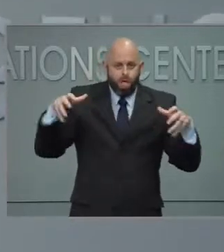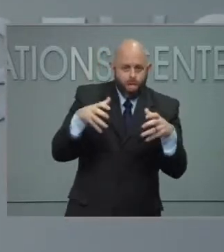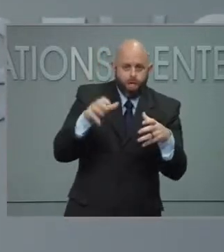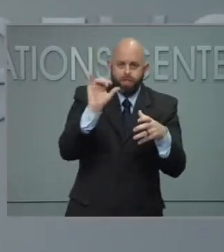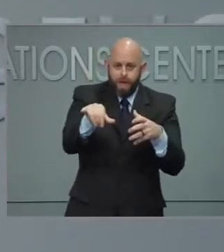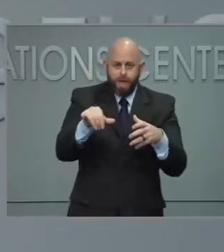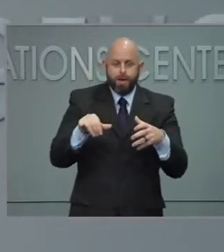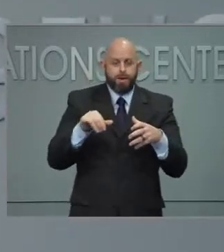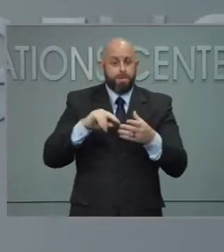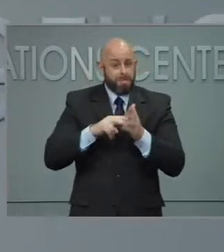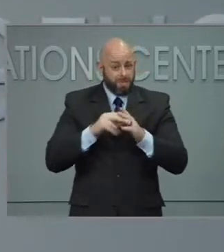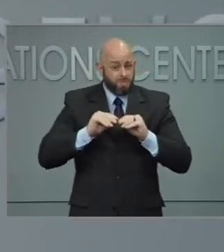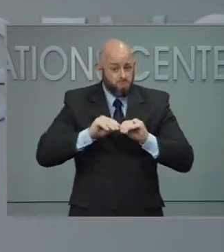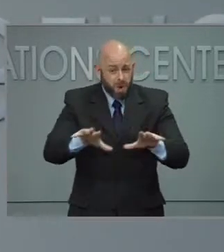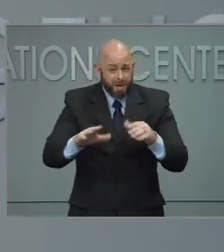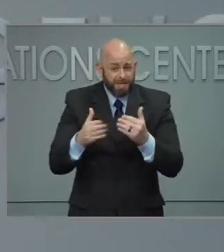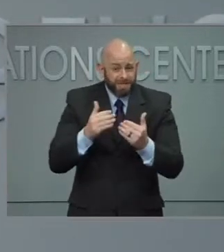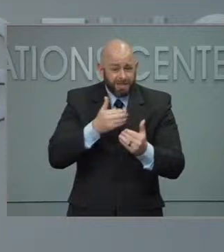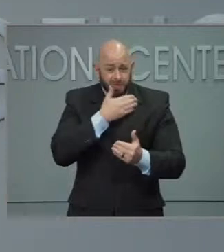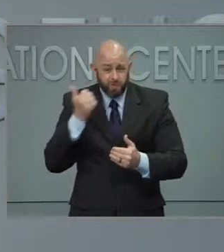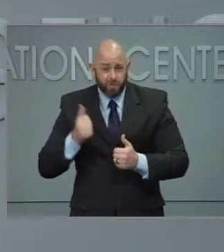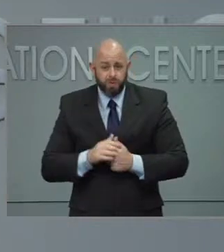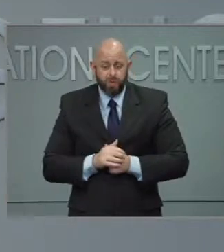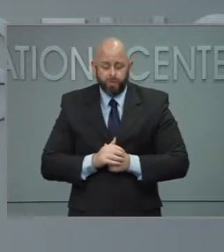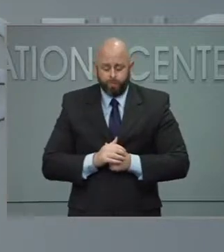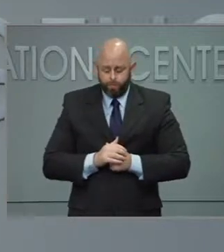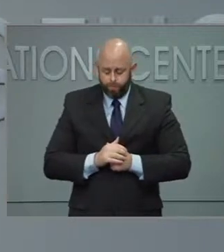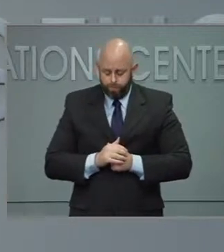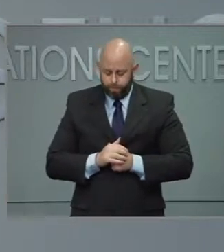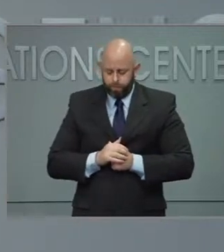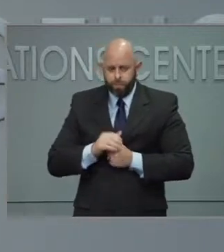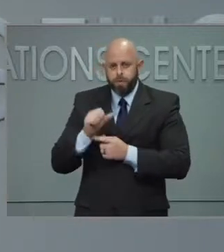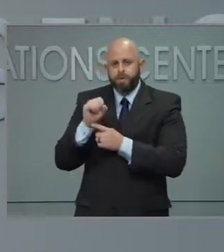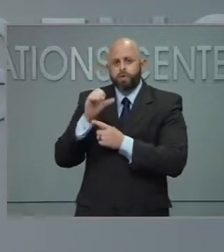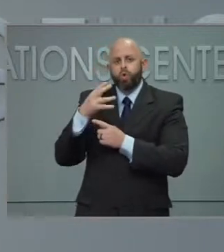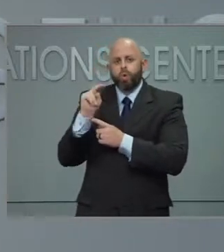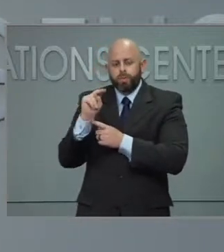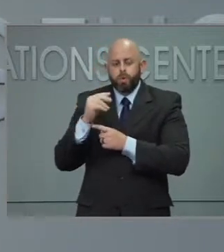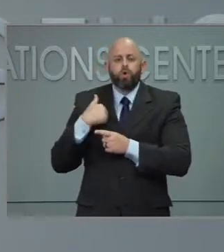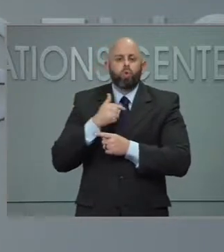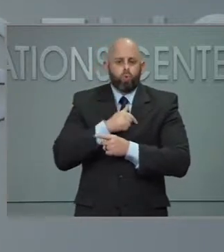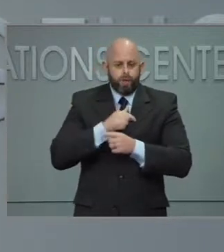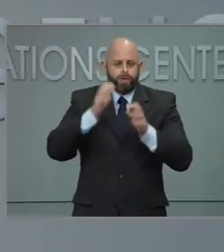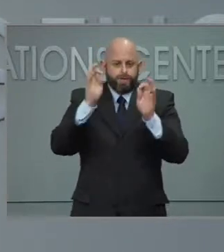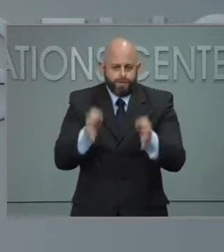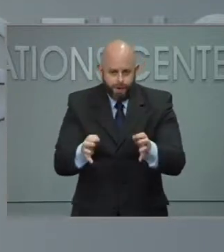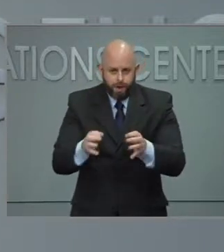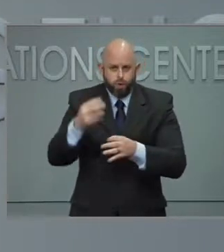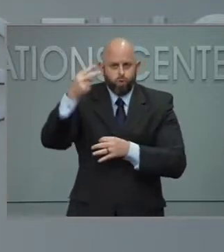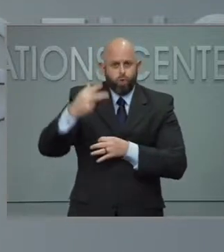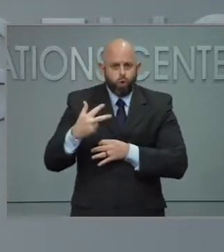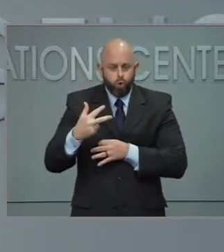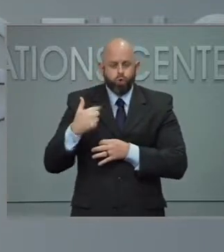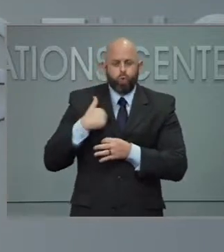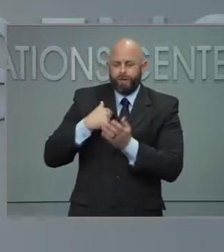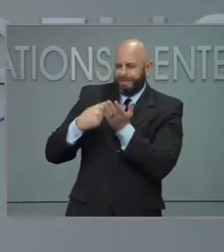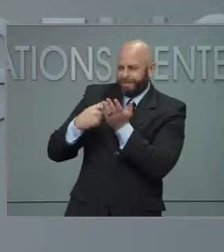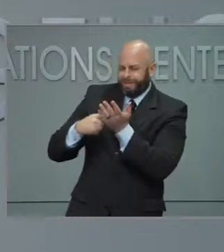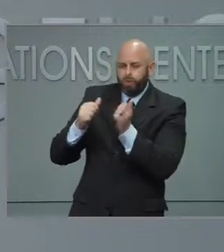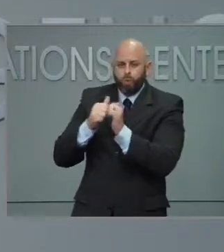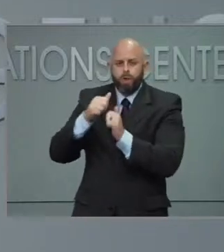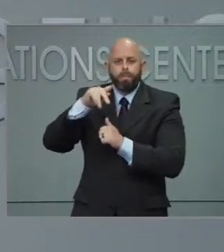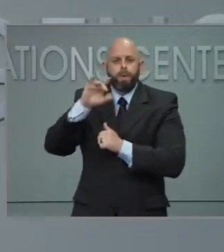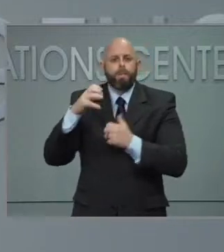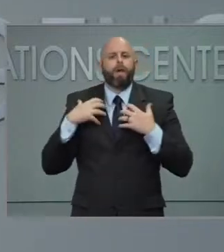Hi, Dewan. So we chose the 2/3 goal in consultation with our public health experts and really believe that with 2/3 at